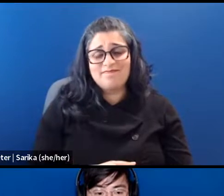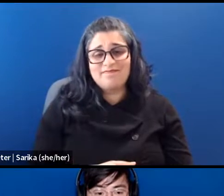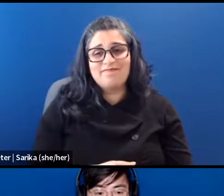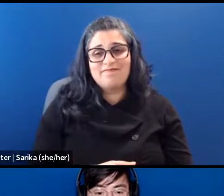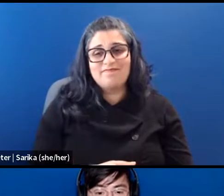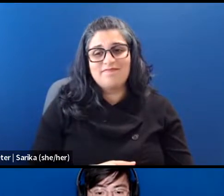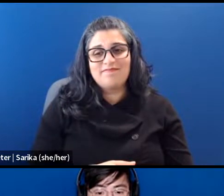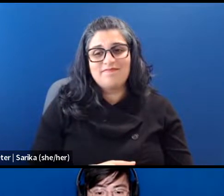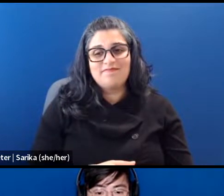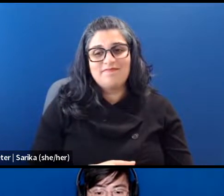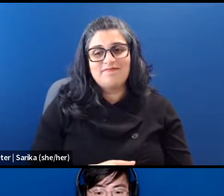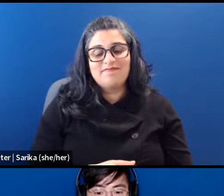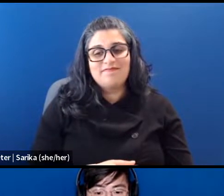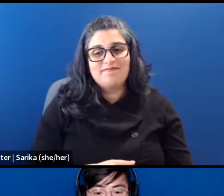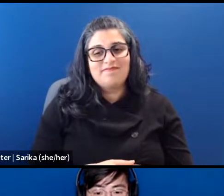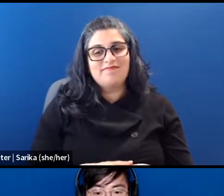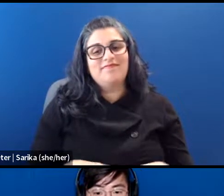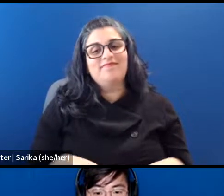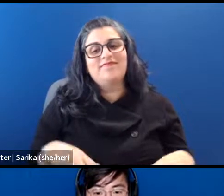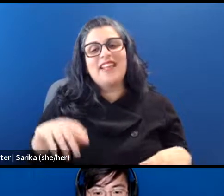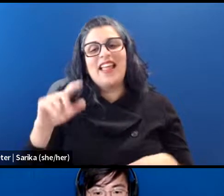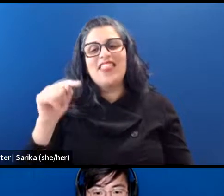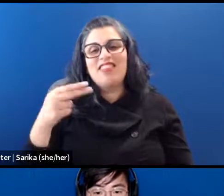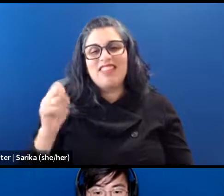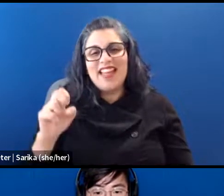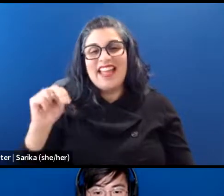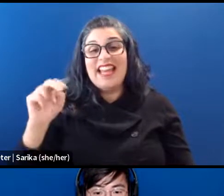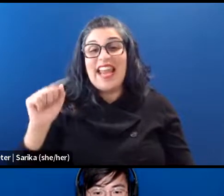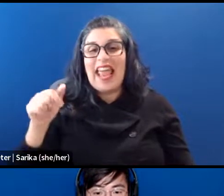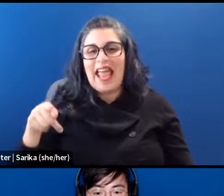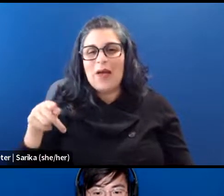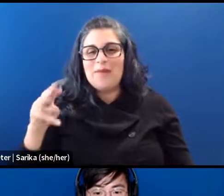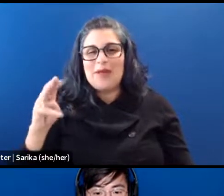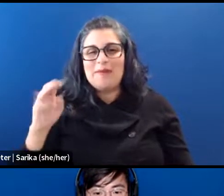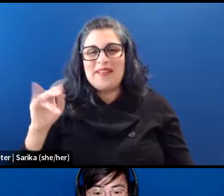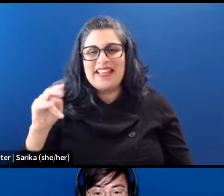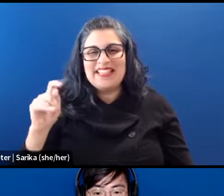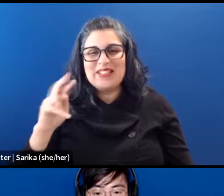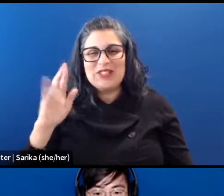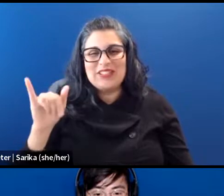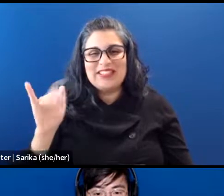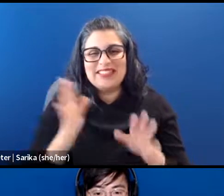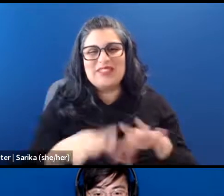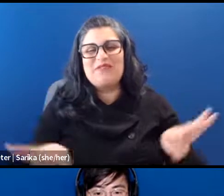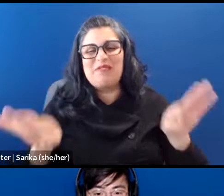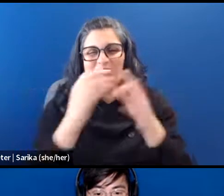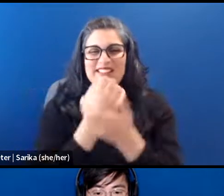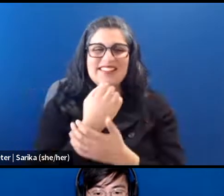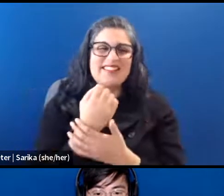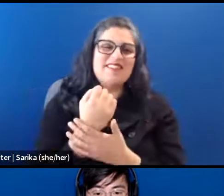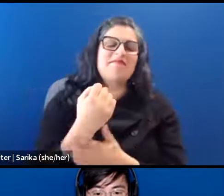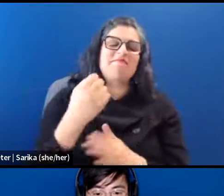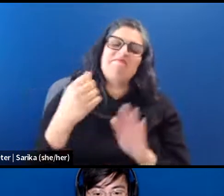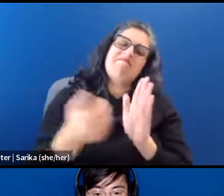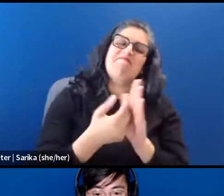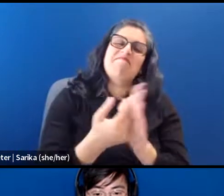look up the NAP ministry if you have not seen it. A very important movement that is going